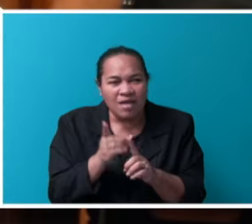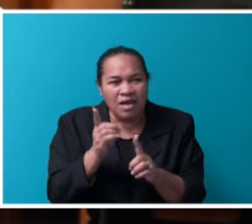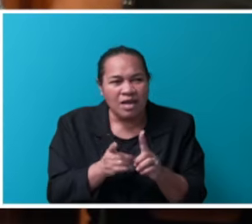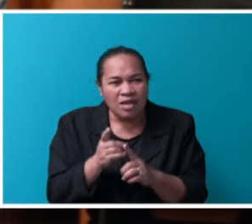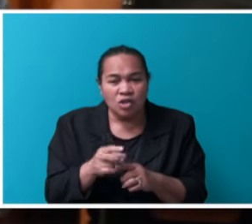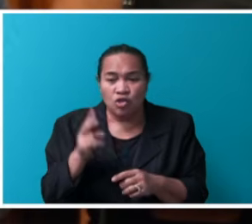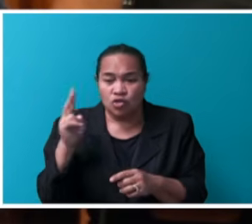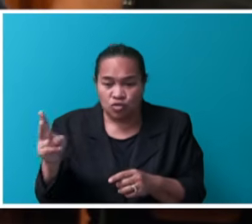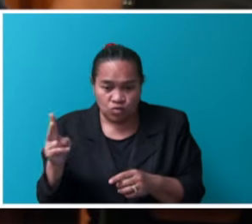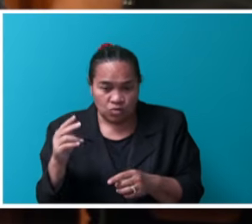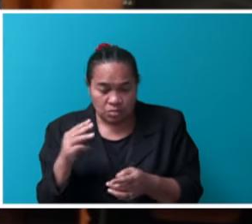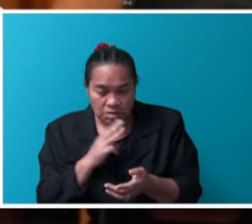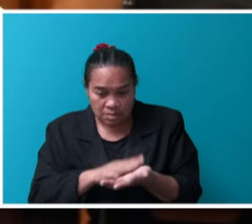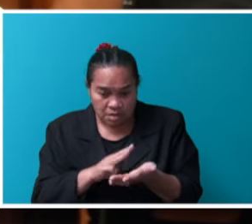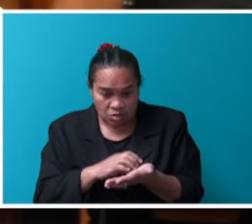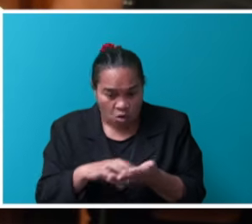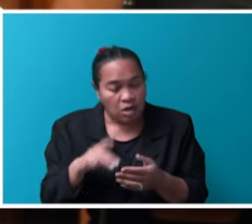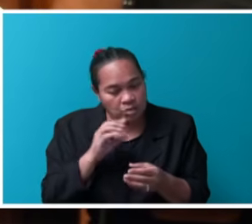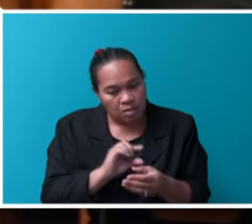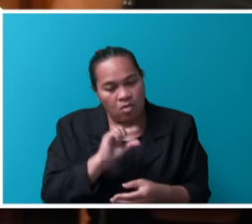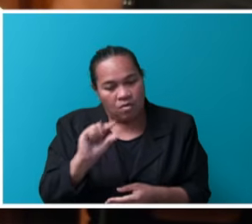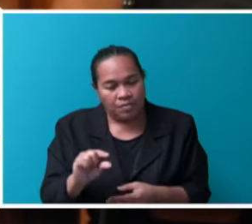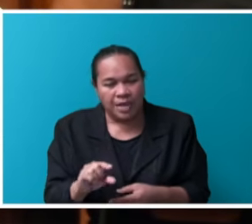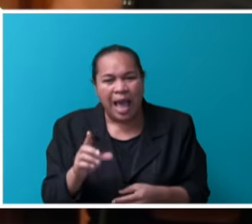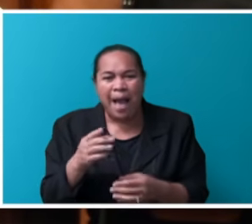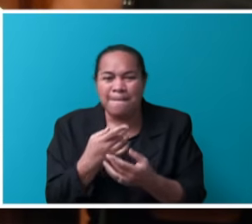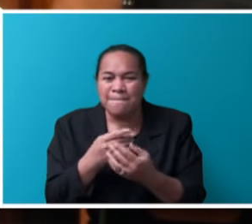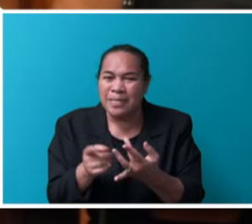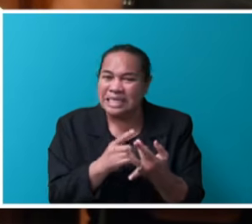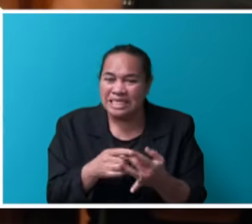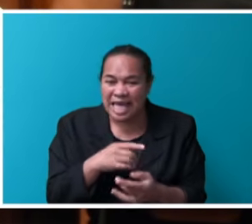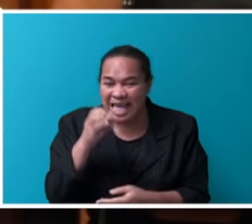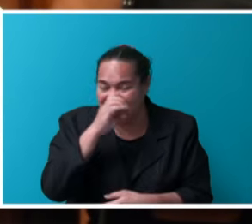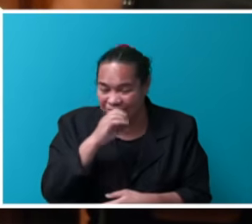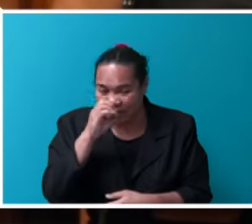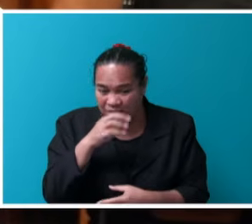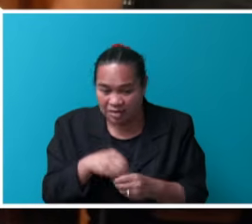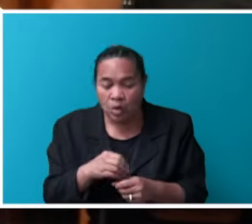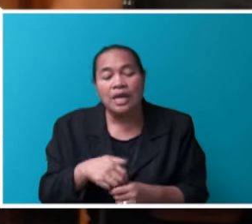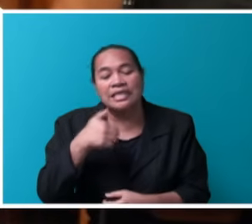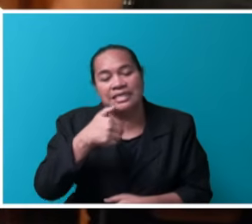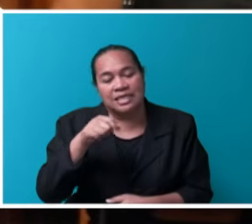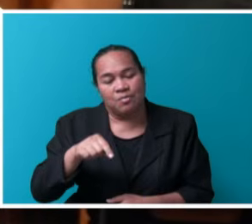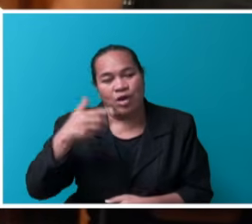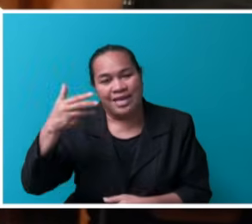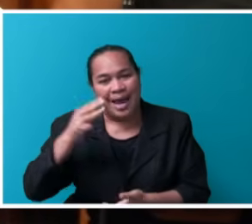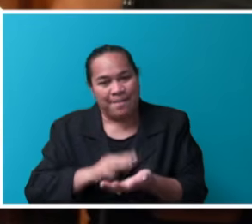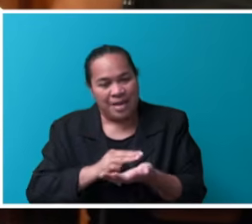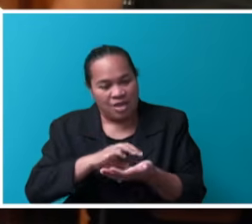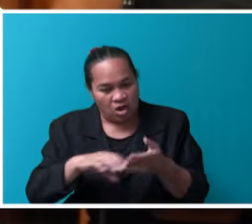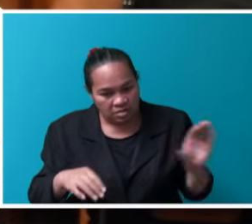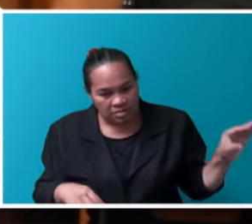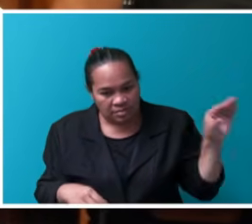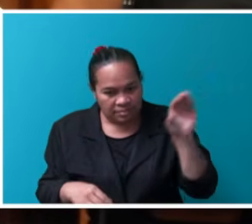is provided. Mr. Speaker, Multi-Ethnic Affairs Ministry is provided with a total budget of $6.9 million for the promotion of social